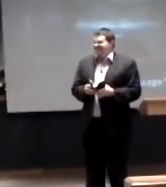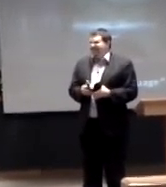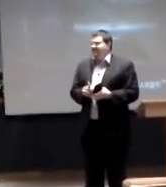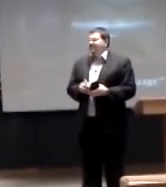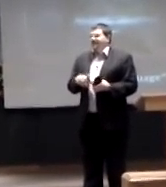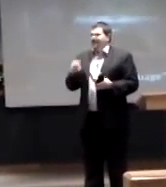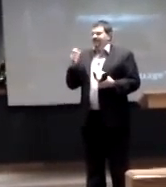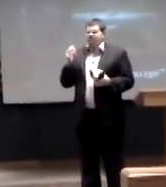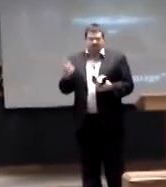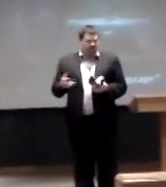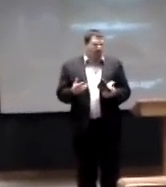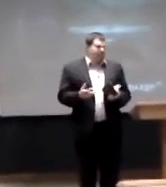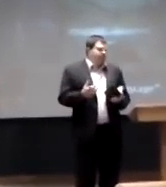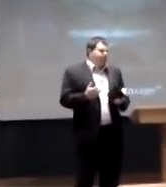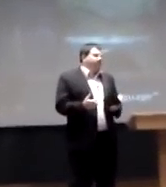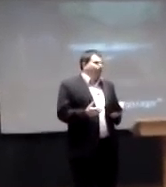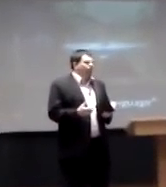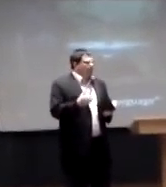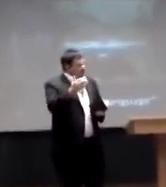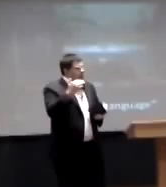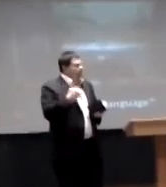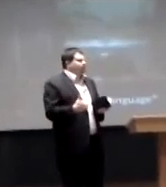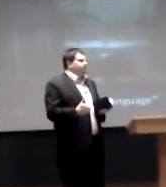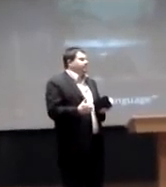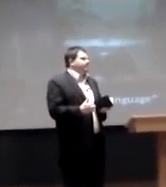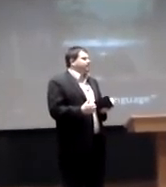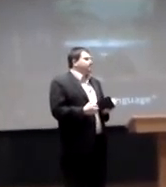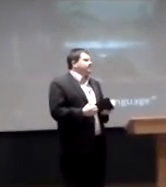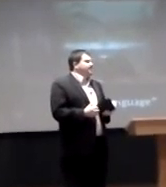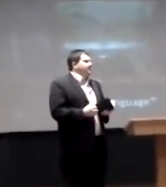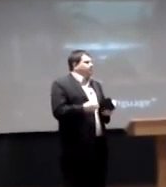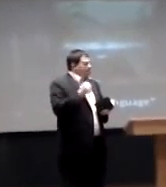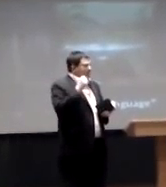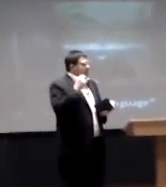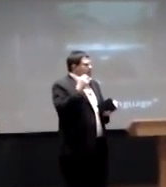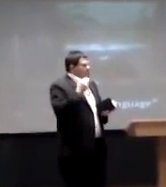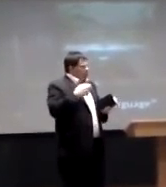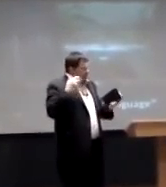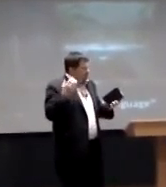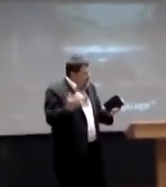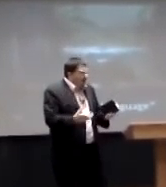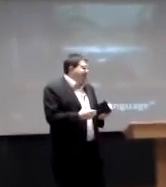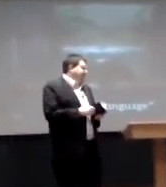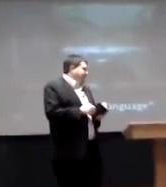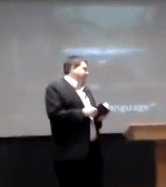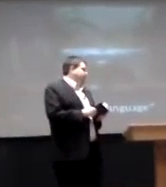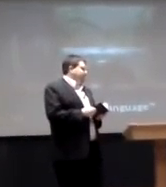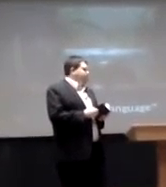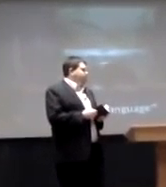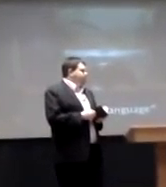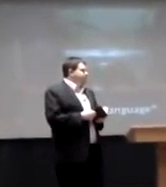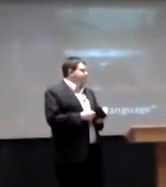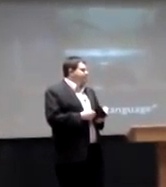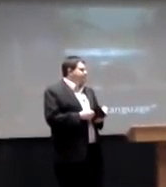said in Colossians chapter 4, verses 2 through 6, talking about body